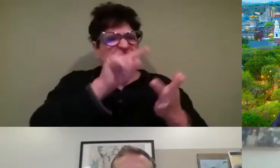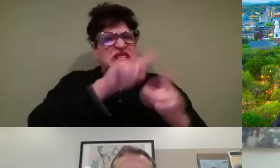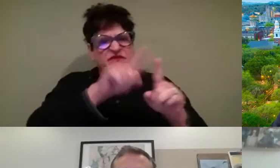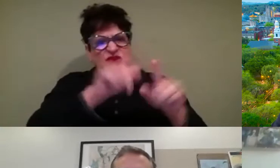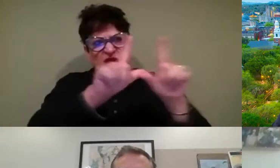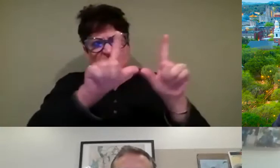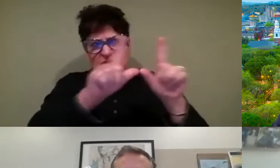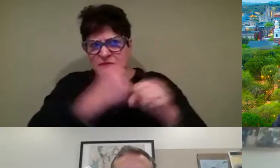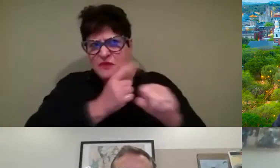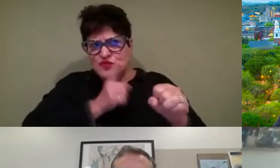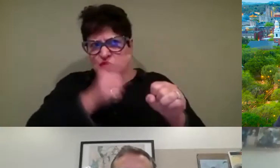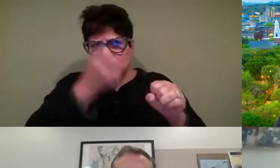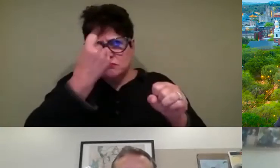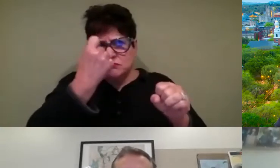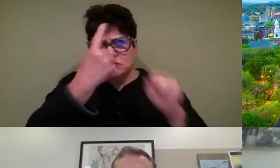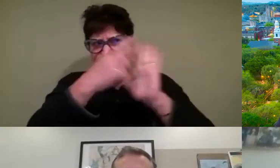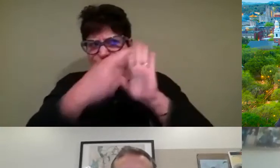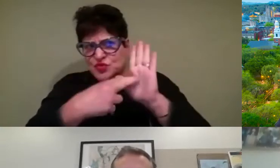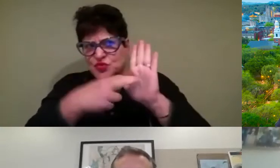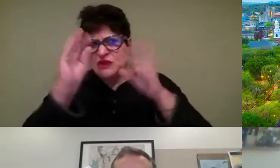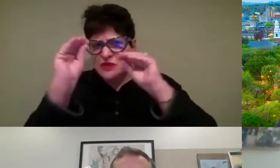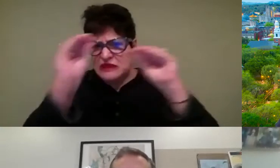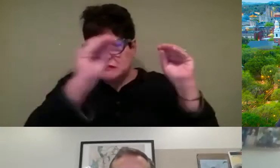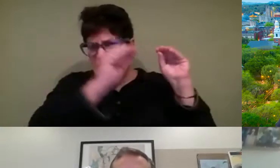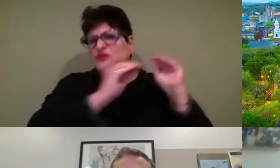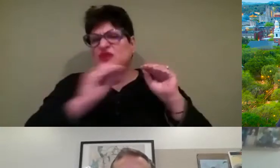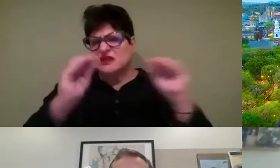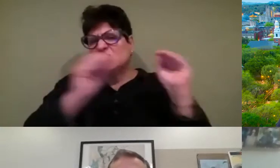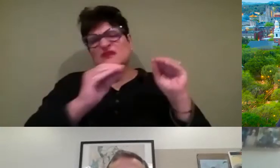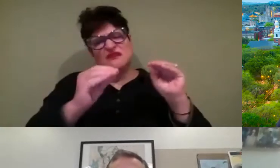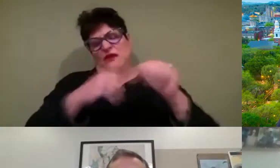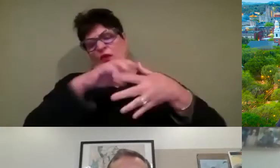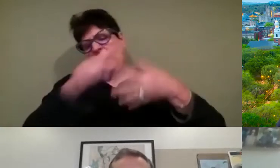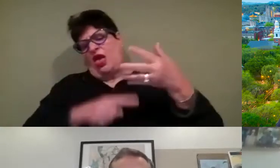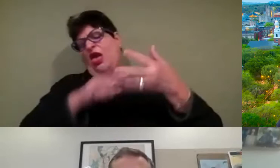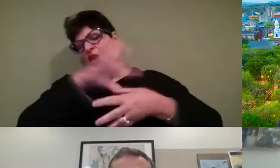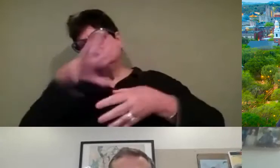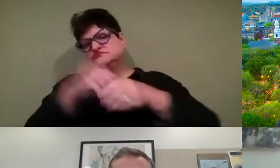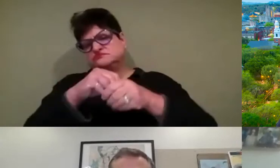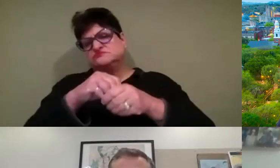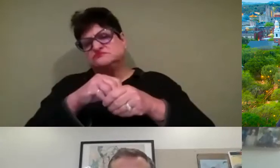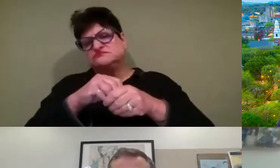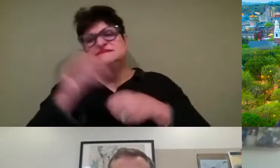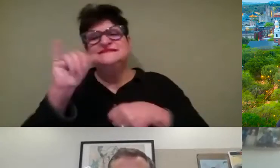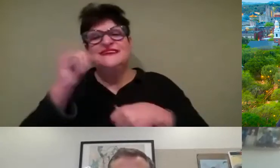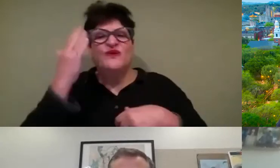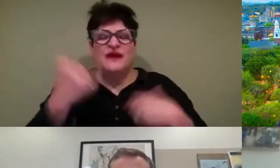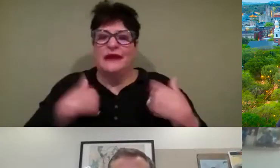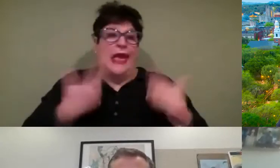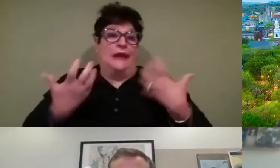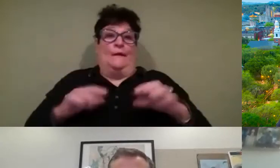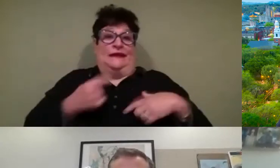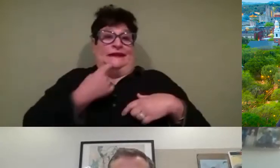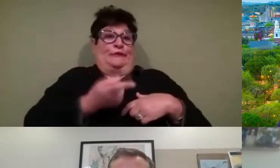and provide education to them. So I think there's a number of things that have contributed. And so I don't want us to say isolated